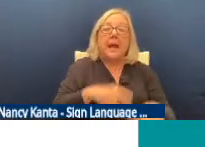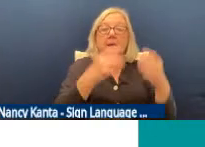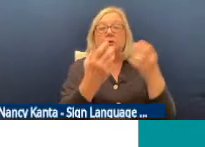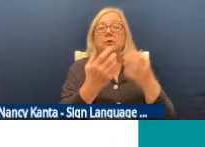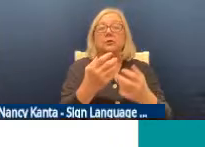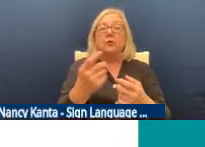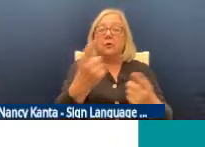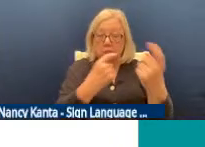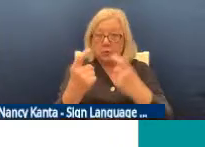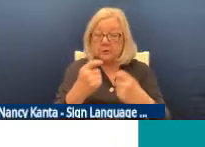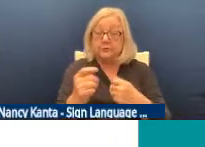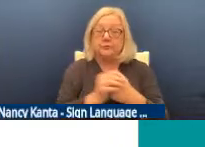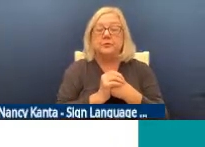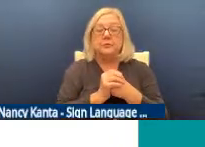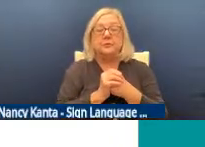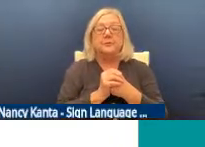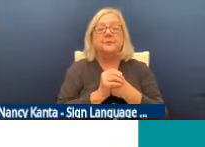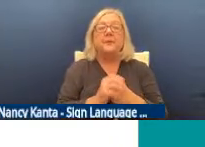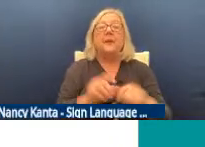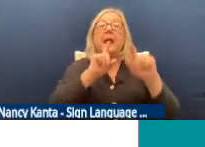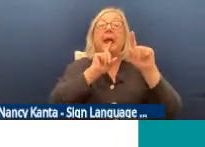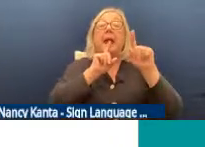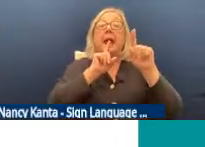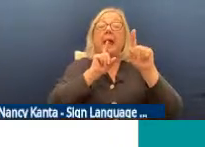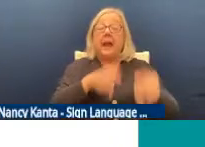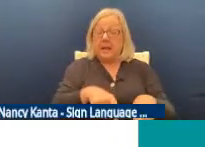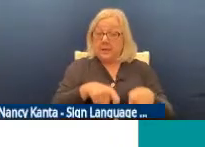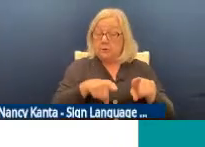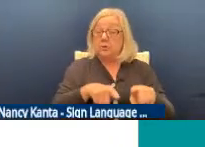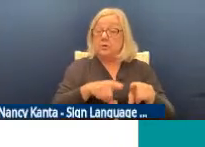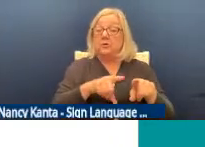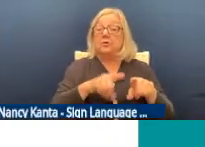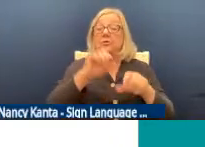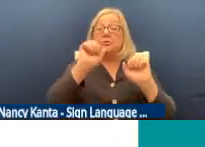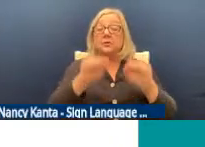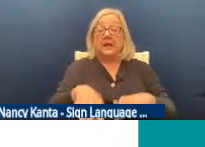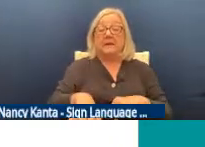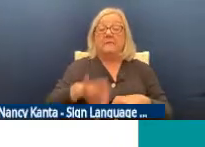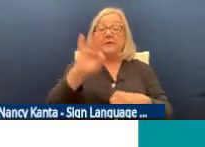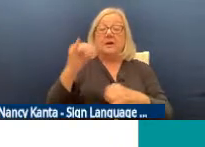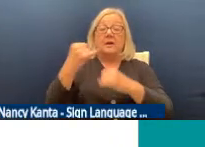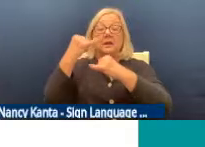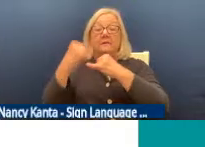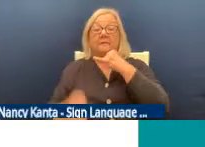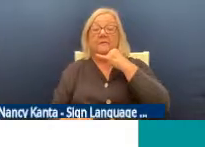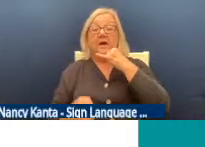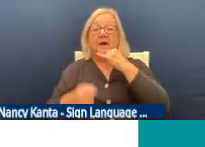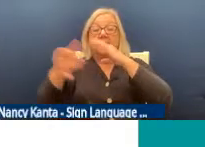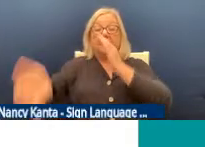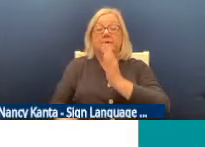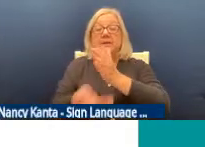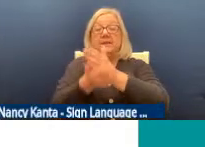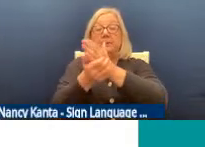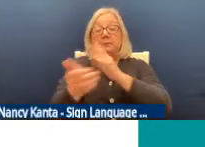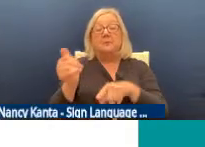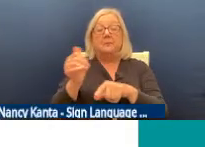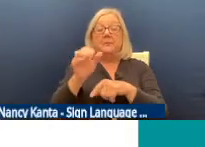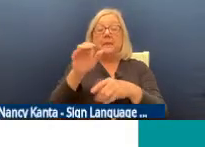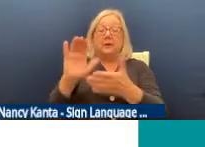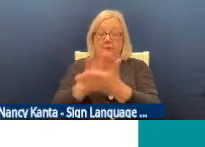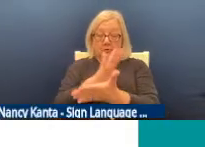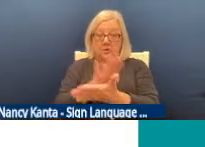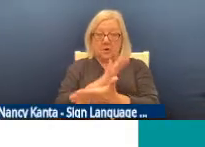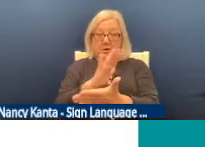those comments will be found in that final supplemental document. So the team is working